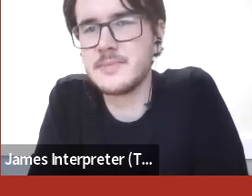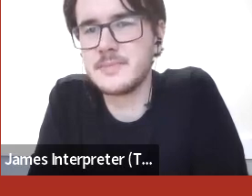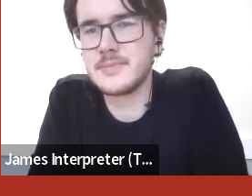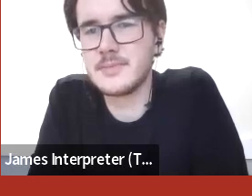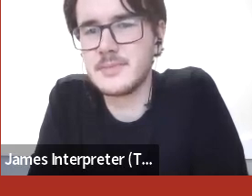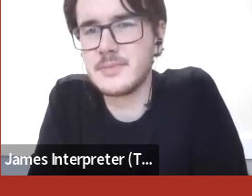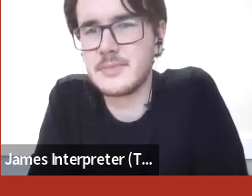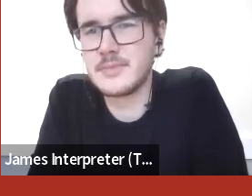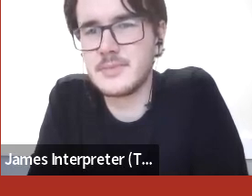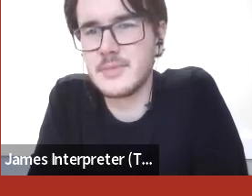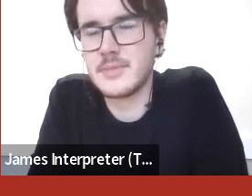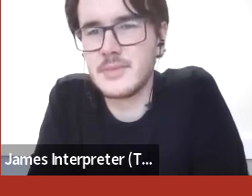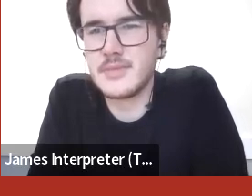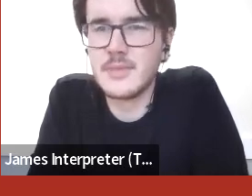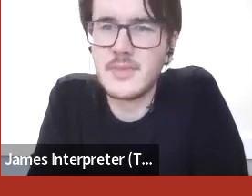L.